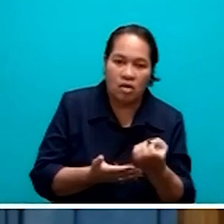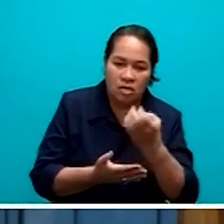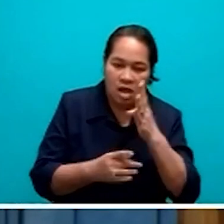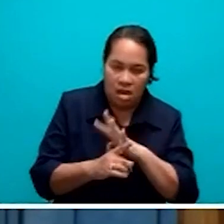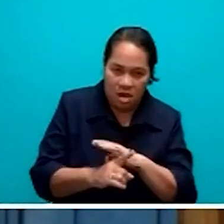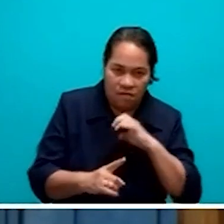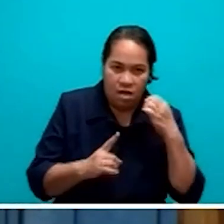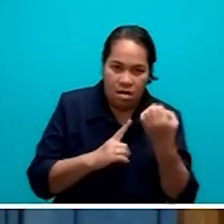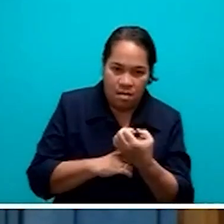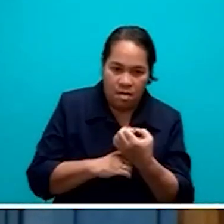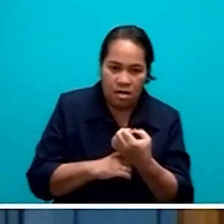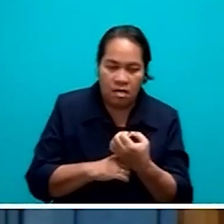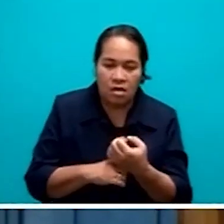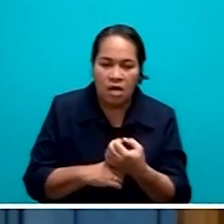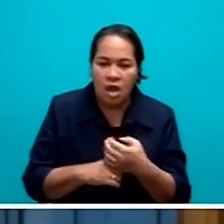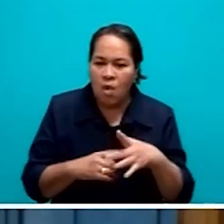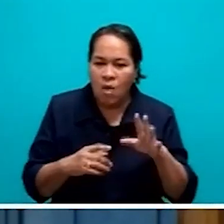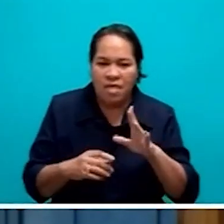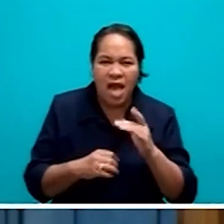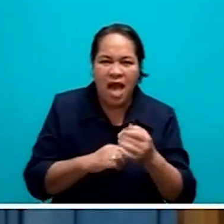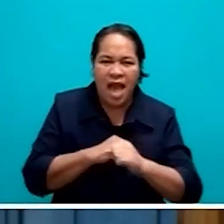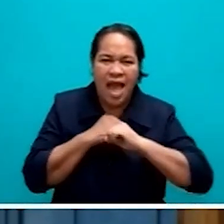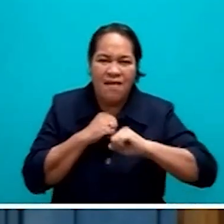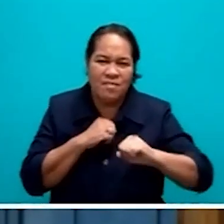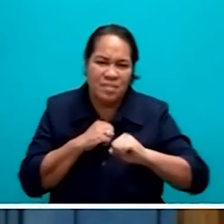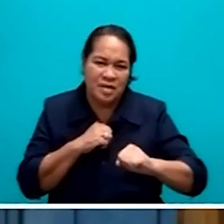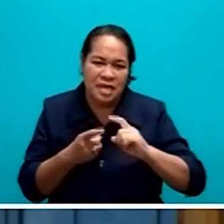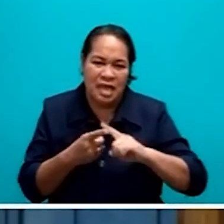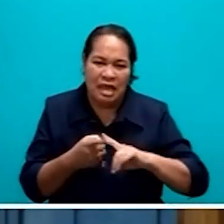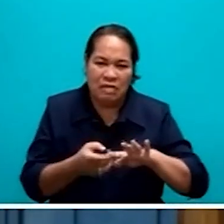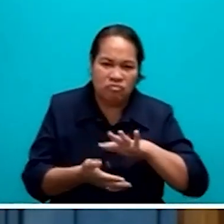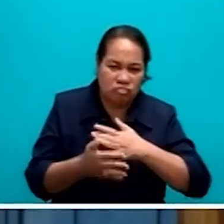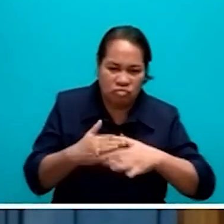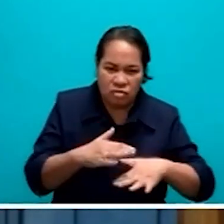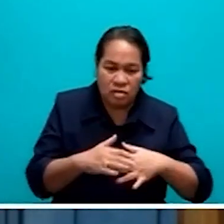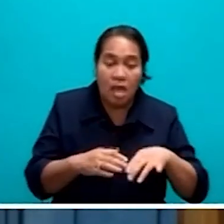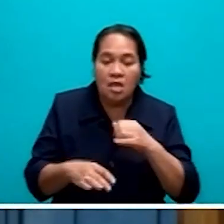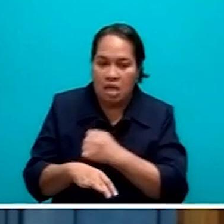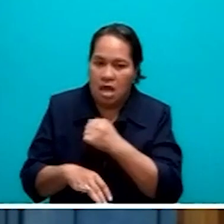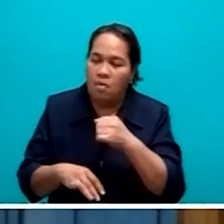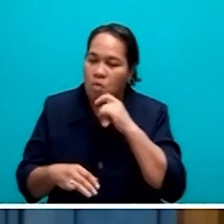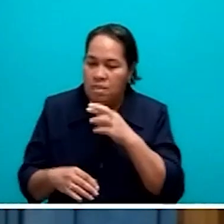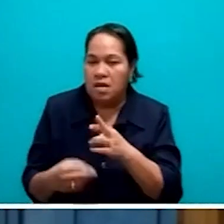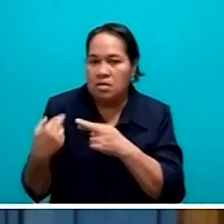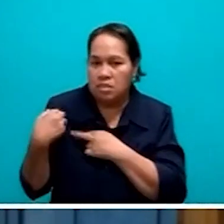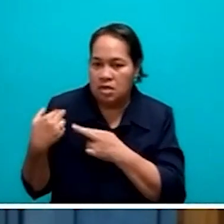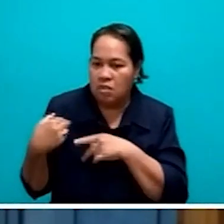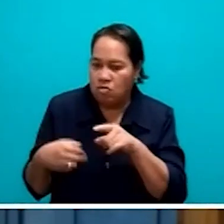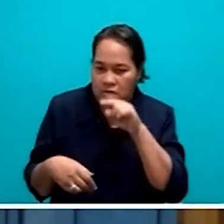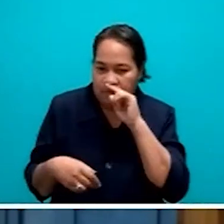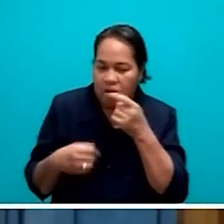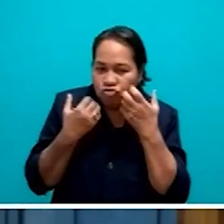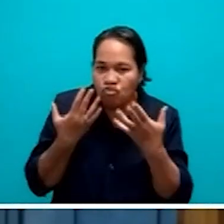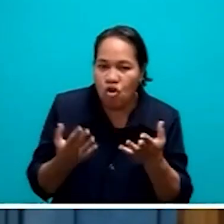environment, where adverse publicity and instability means the ruling government will be held responsible for its inability to show